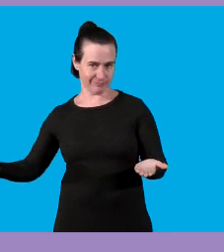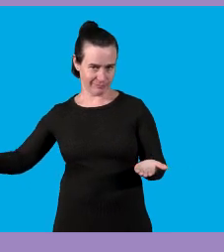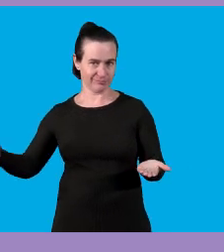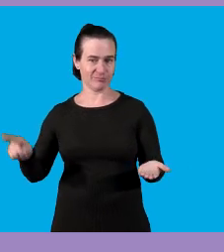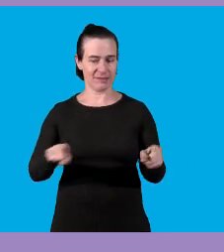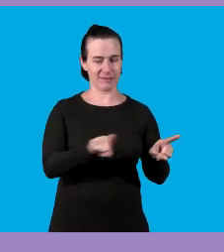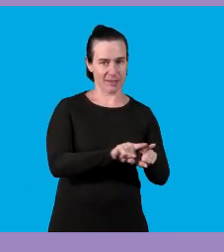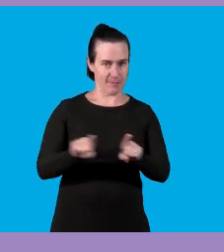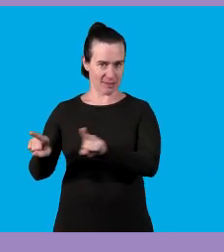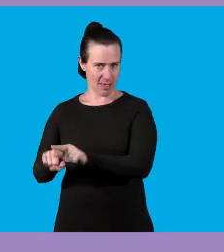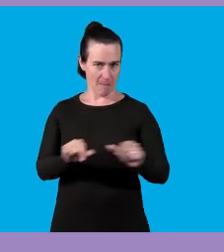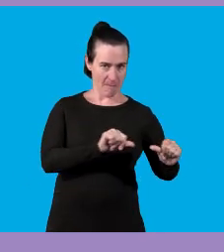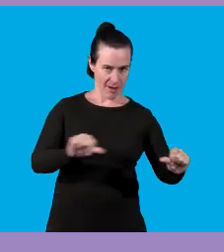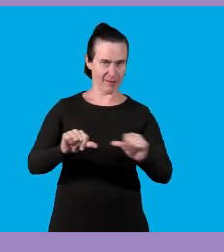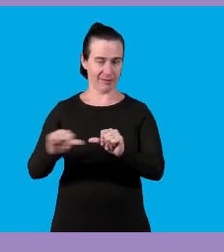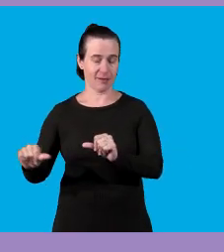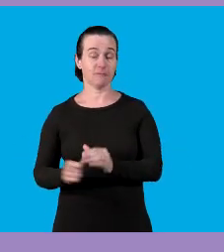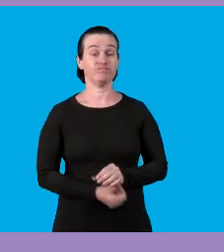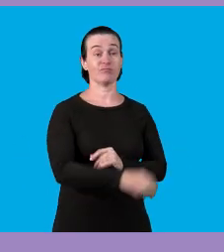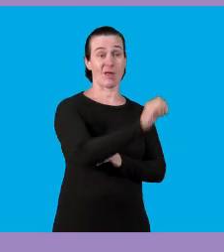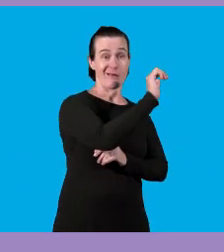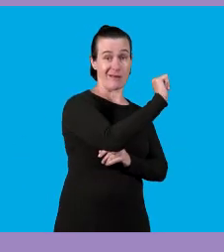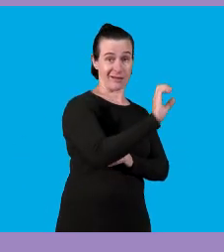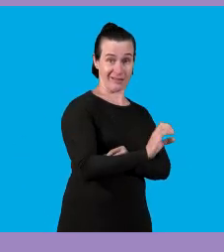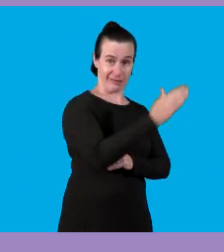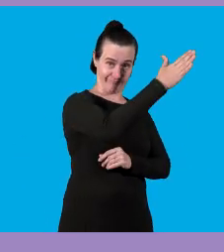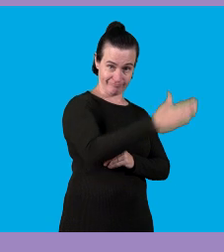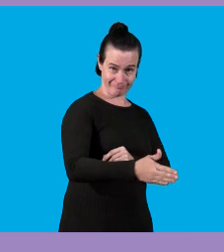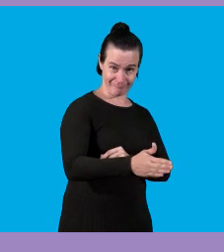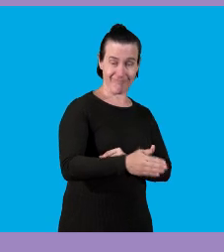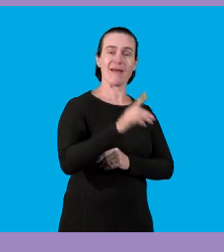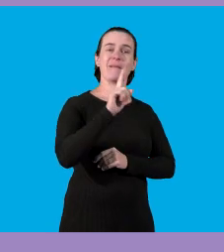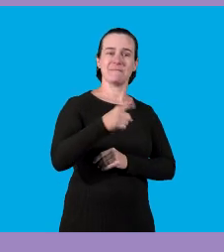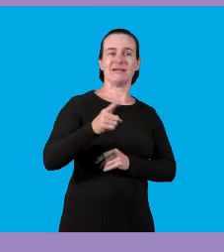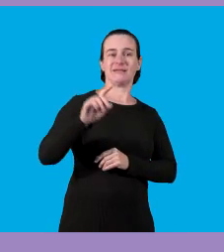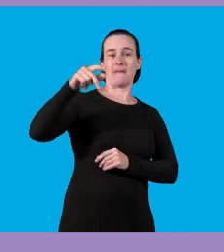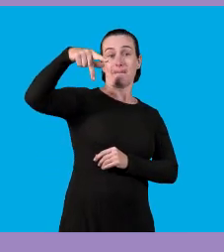QR, and then AC will then correspond with